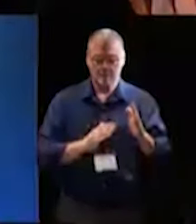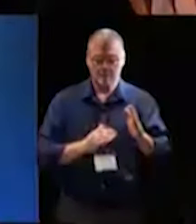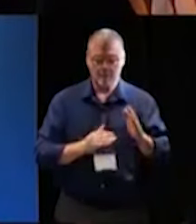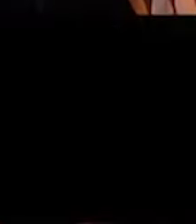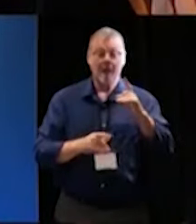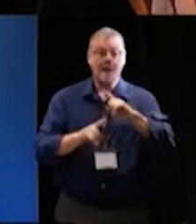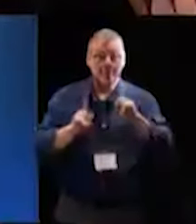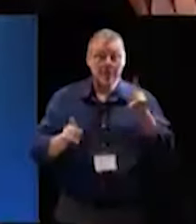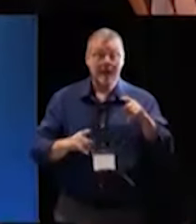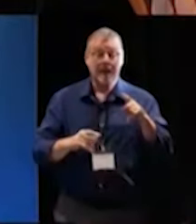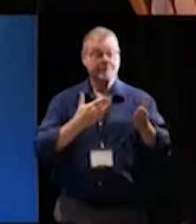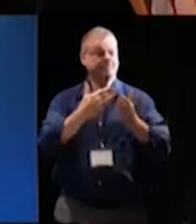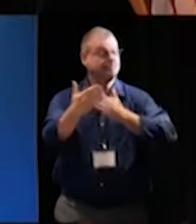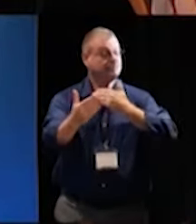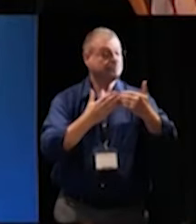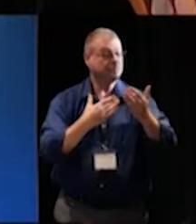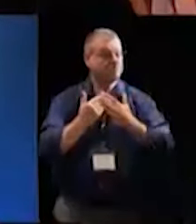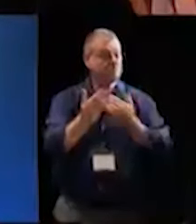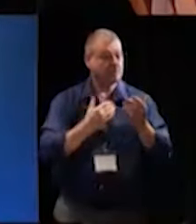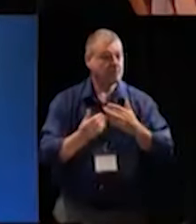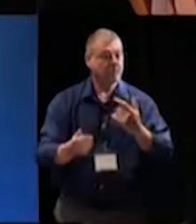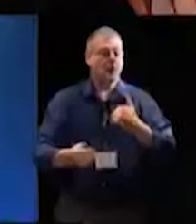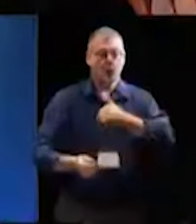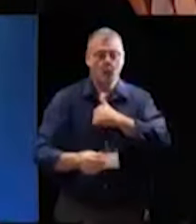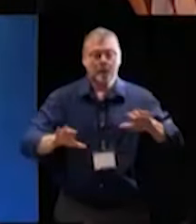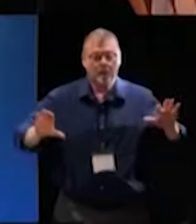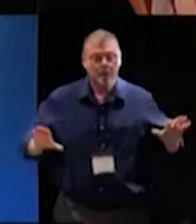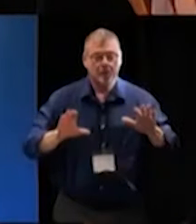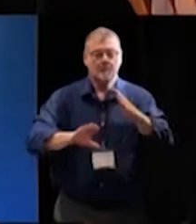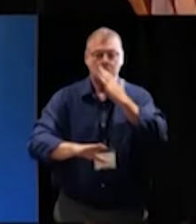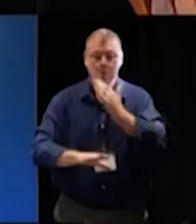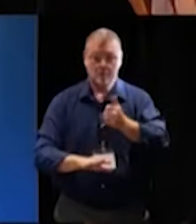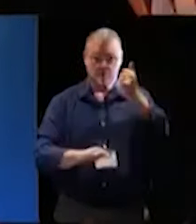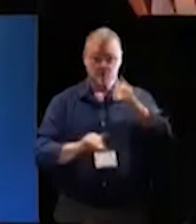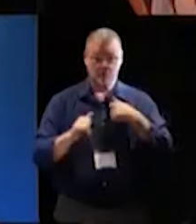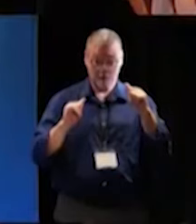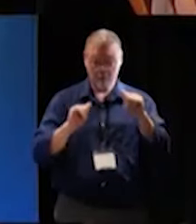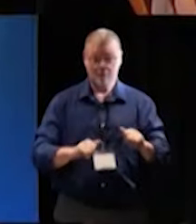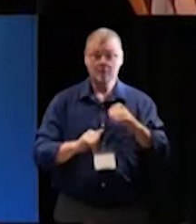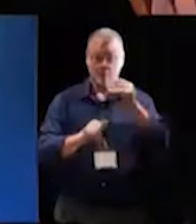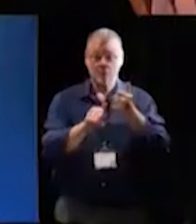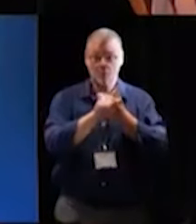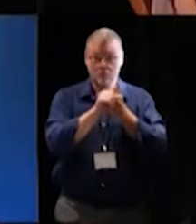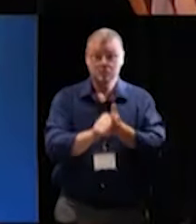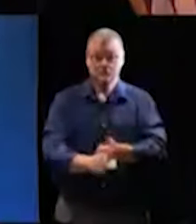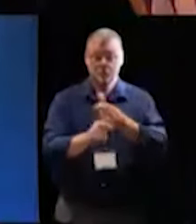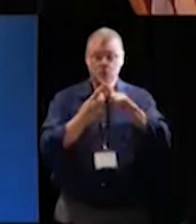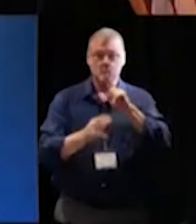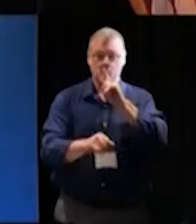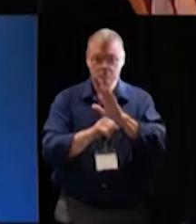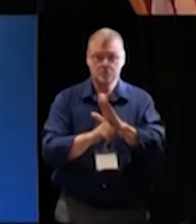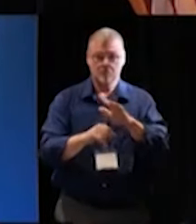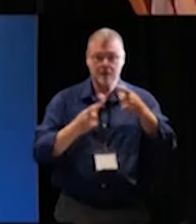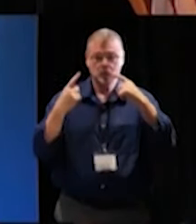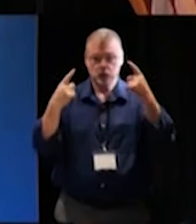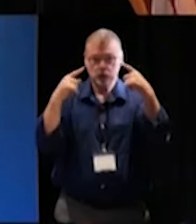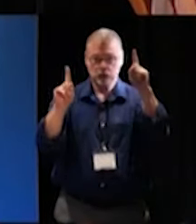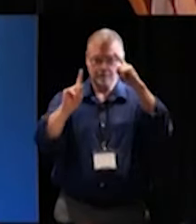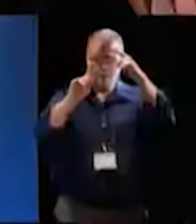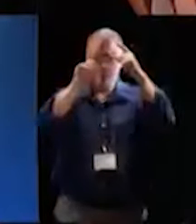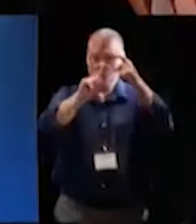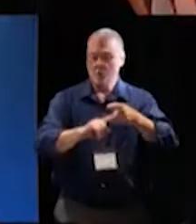But despite all that, we did the best we can and are still powering through this, ever committed to achieving the same goals. We're